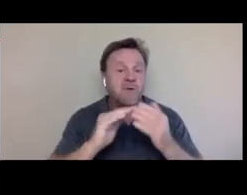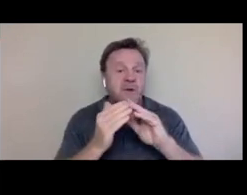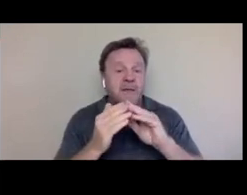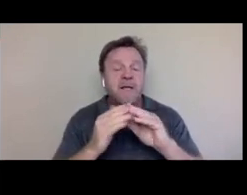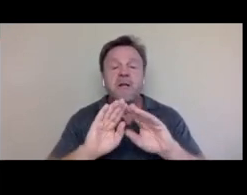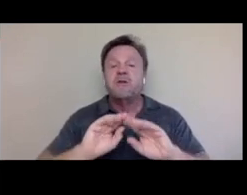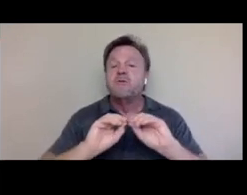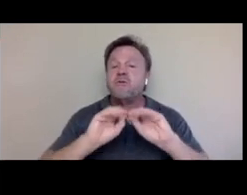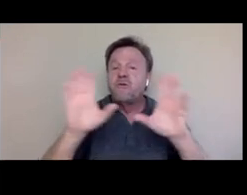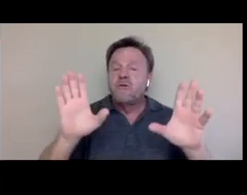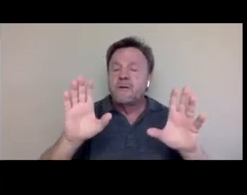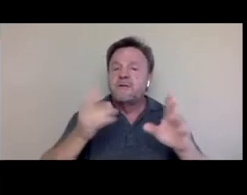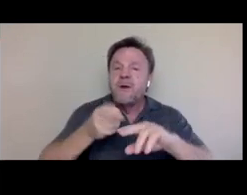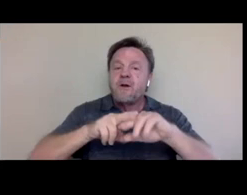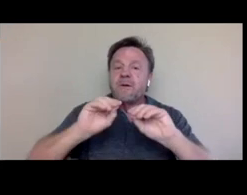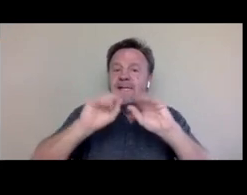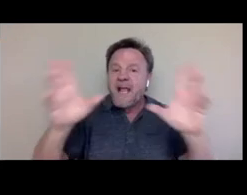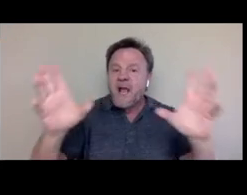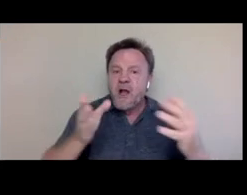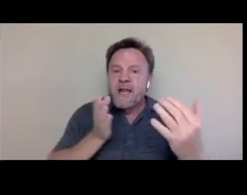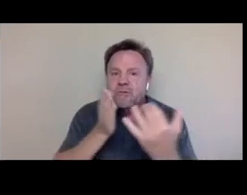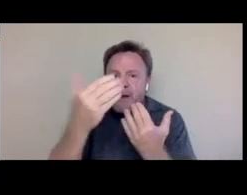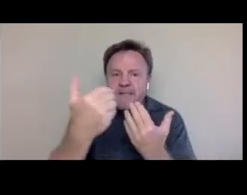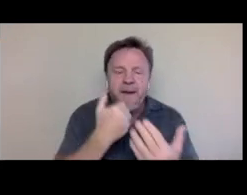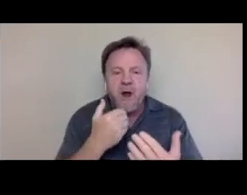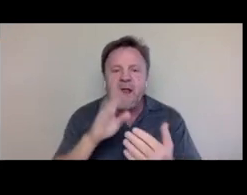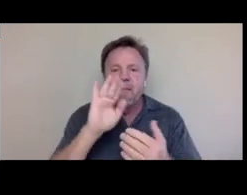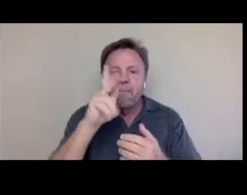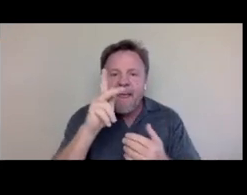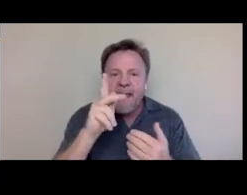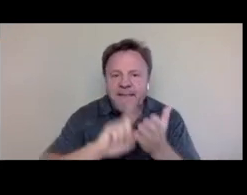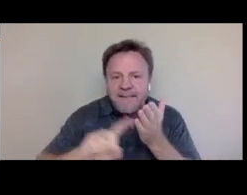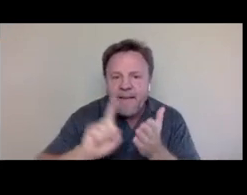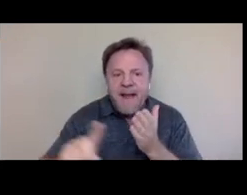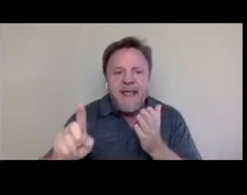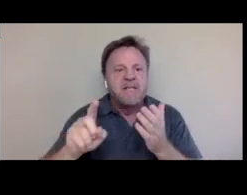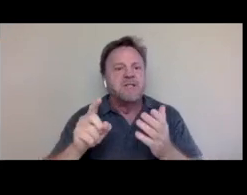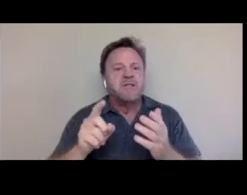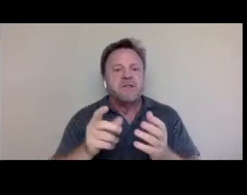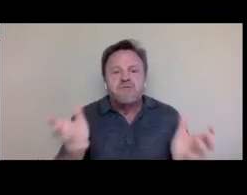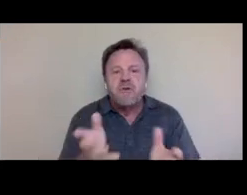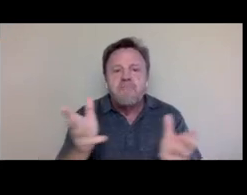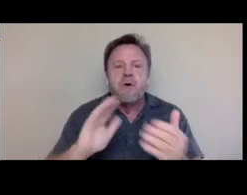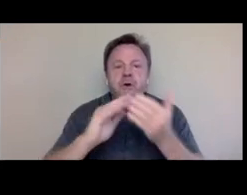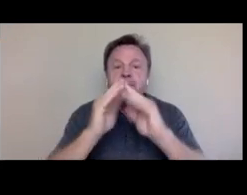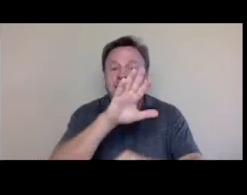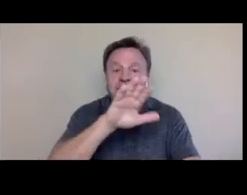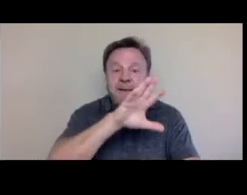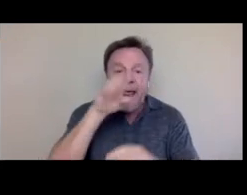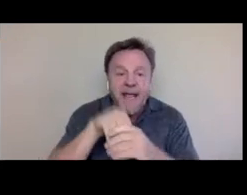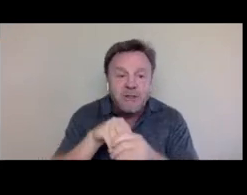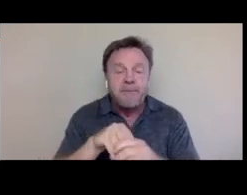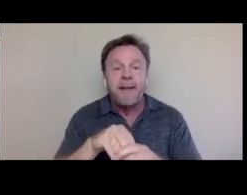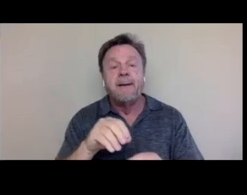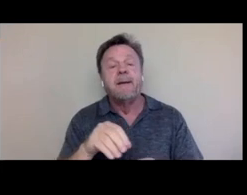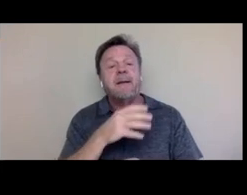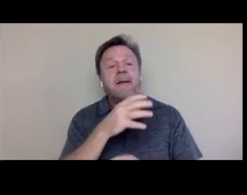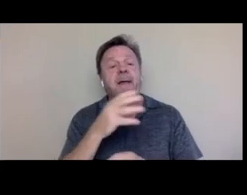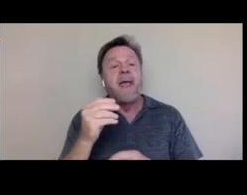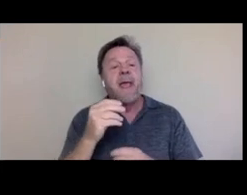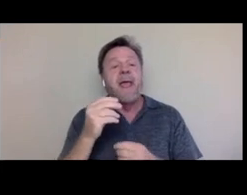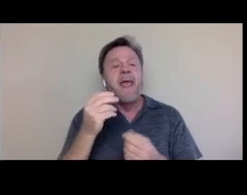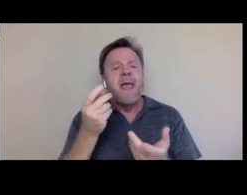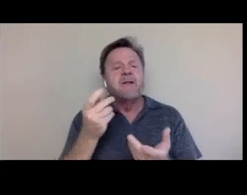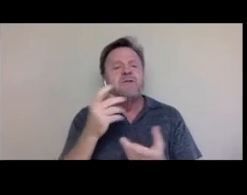and consistency and transparency of bank examinations, promote community engagement, take into account in